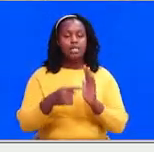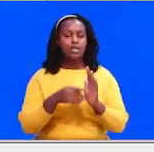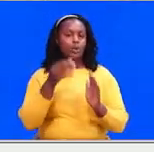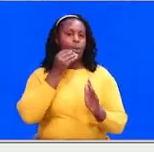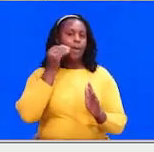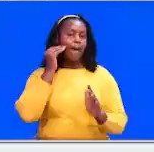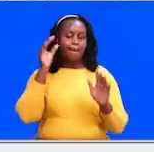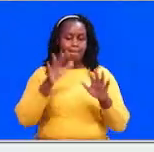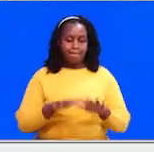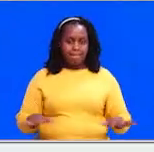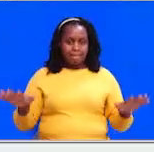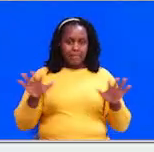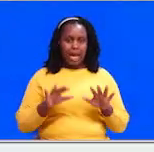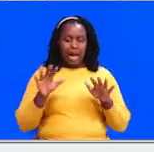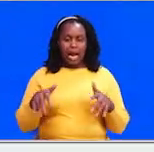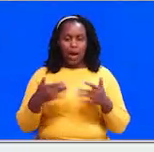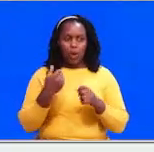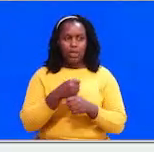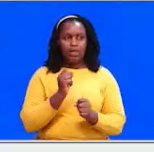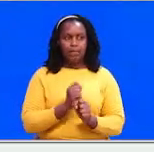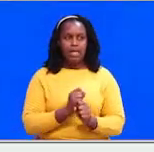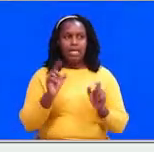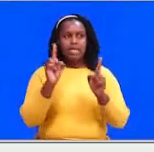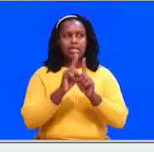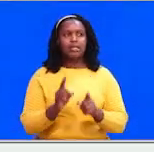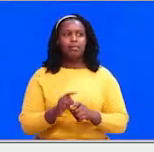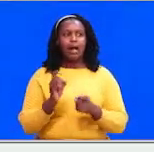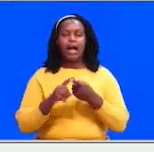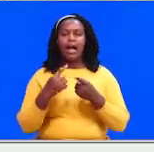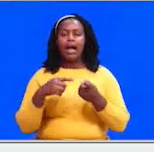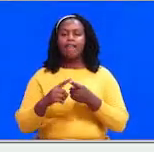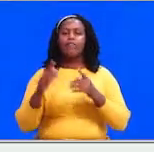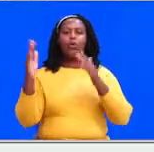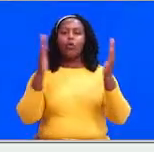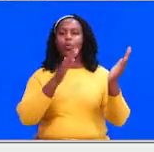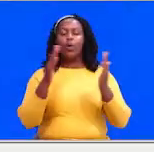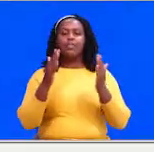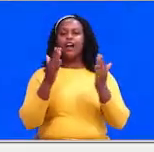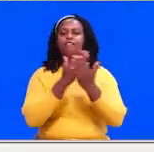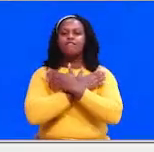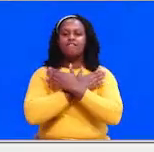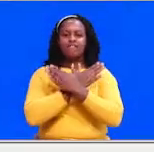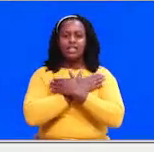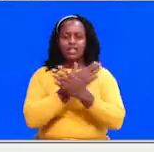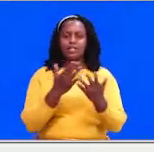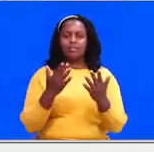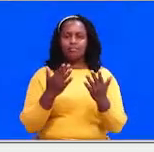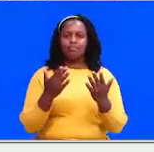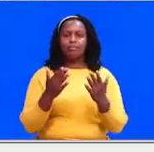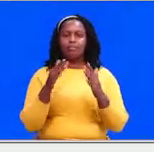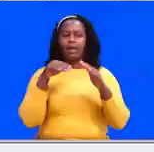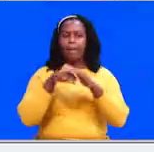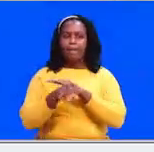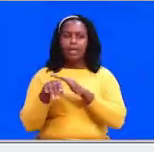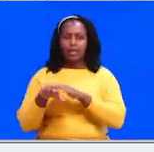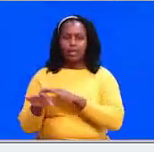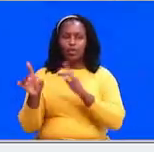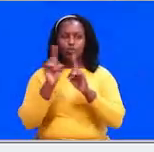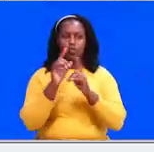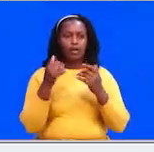Karen that of course has the EcoCycle plant with over 245 EcoCycle sewage recycling installations.